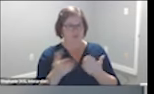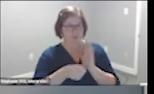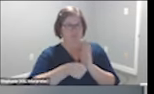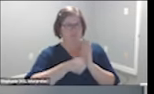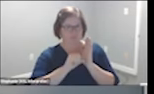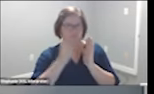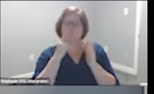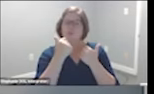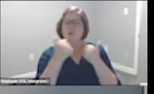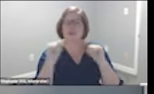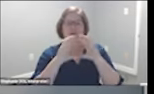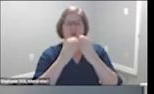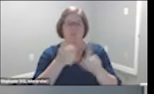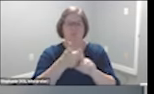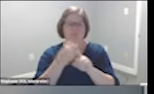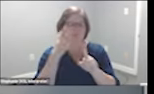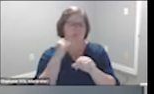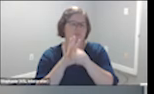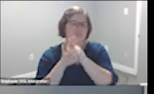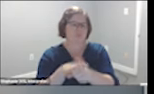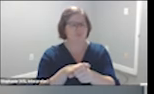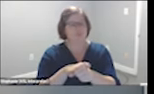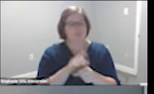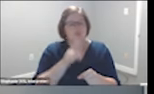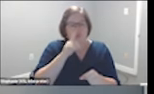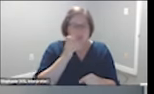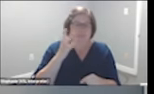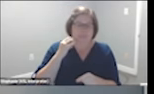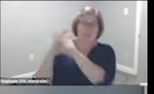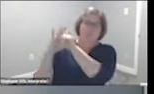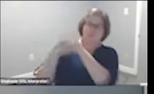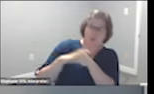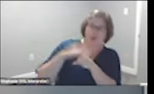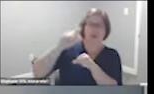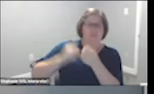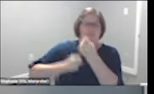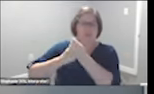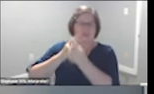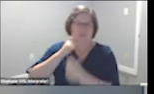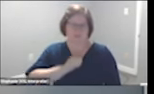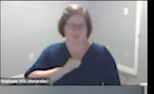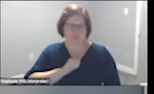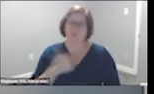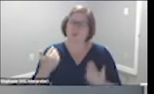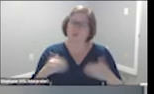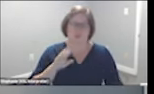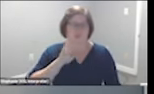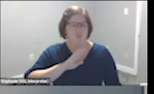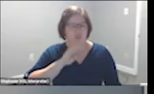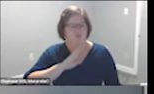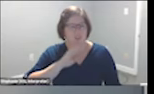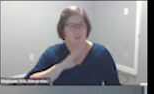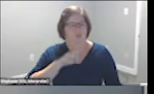effort usually falls on those who are oppressed to advocate for themselves. So it's frustrating that as you're experiencing